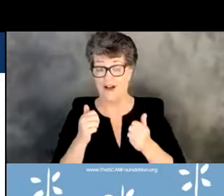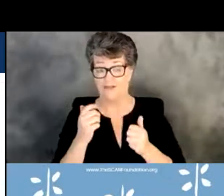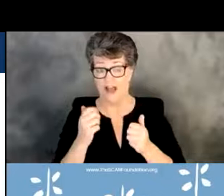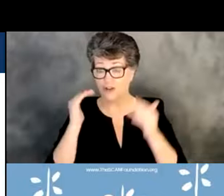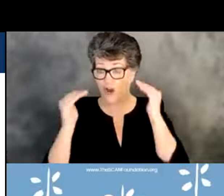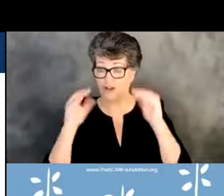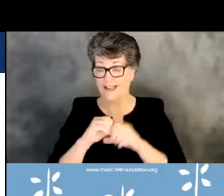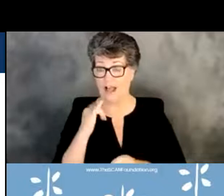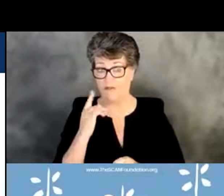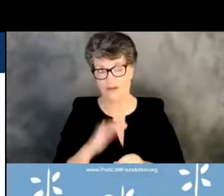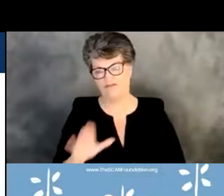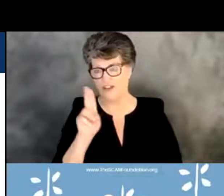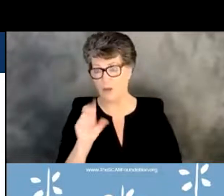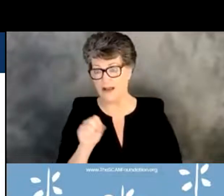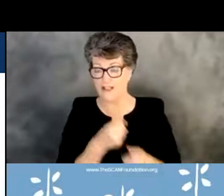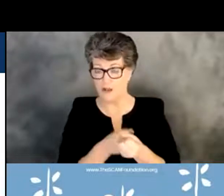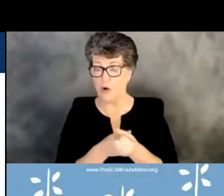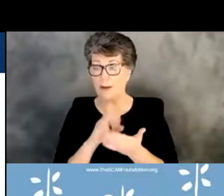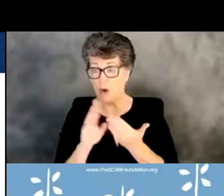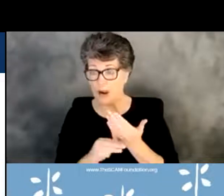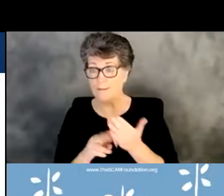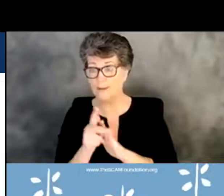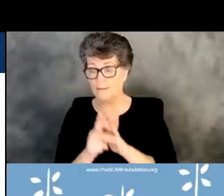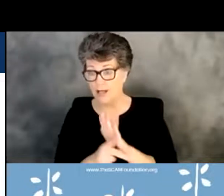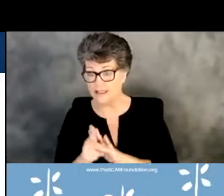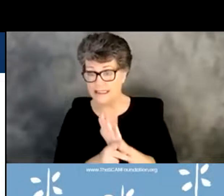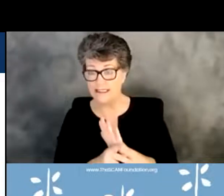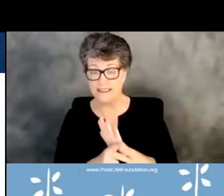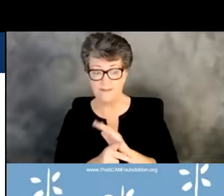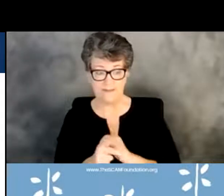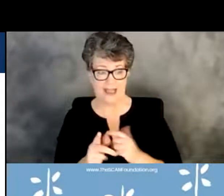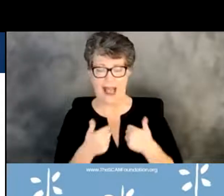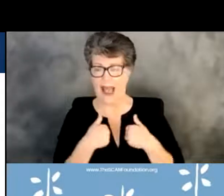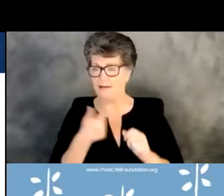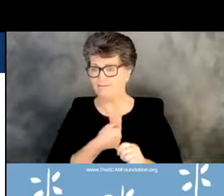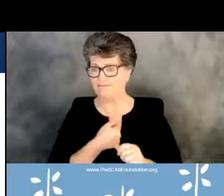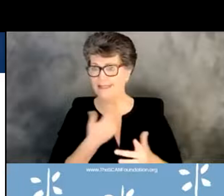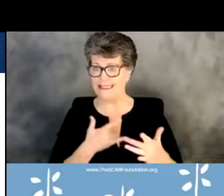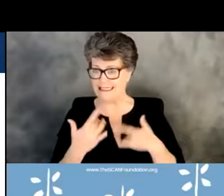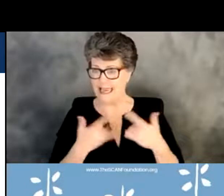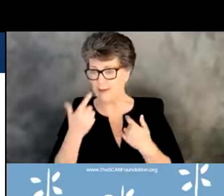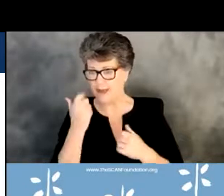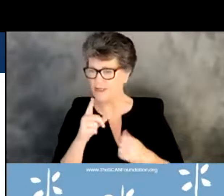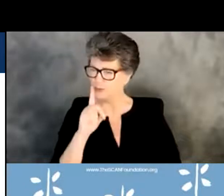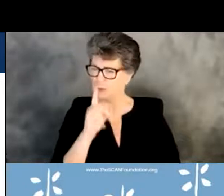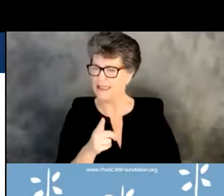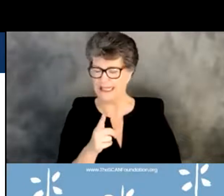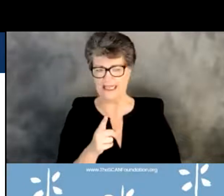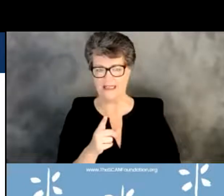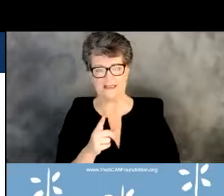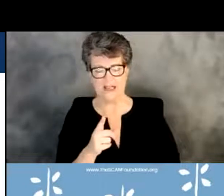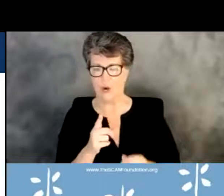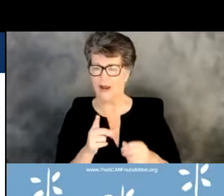the country, supporting programs and policies. I am particularly excited because we are really focused